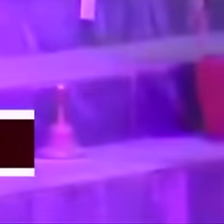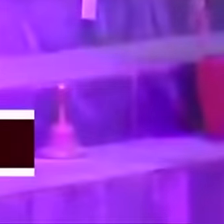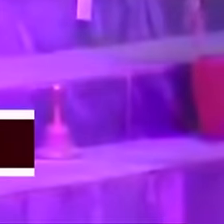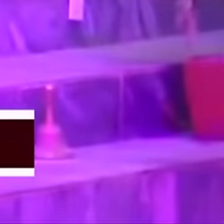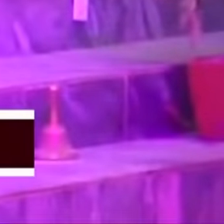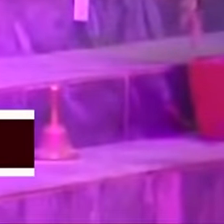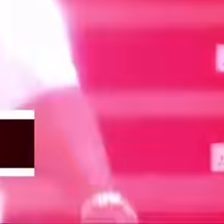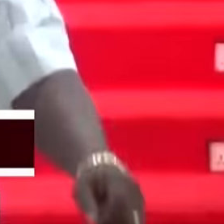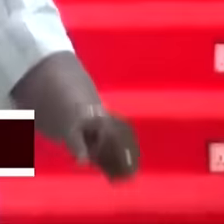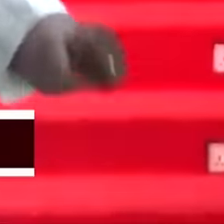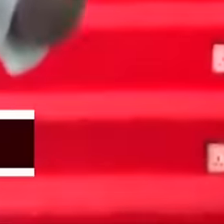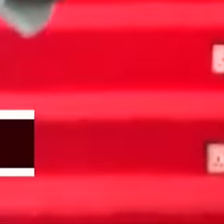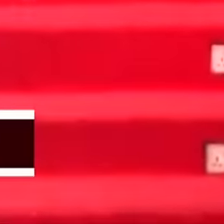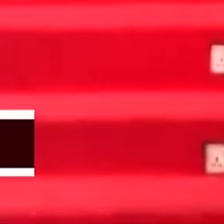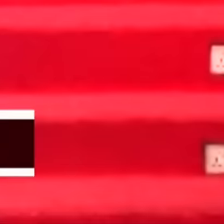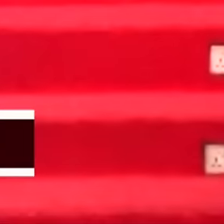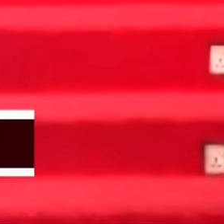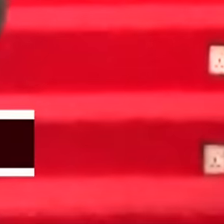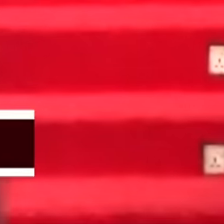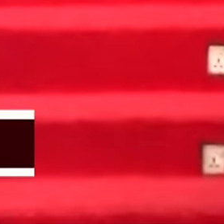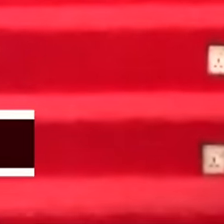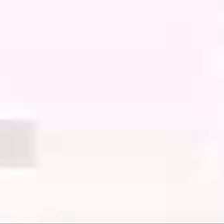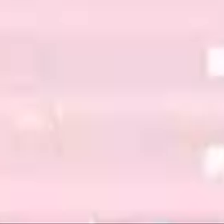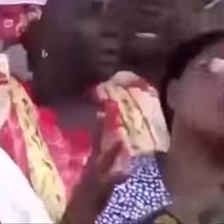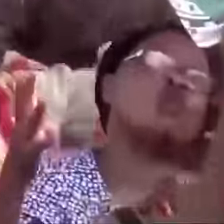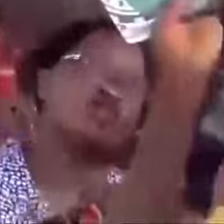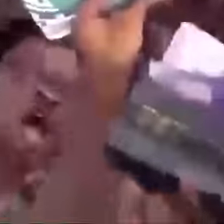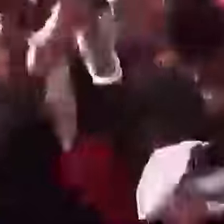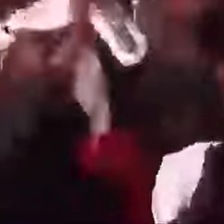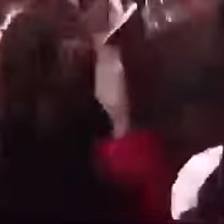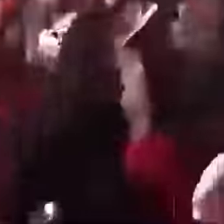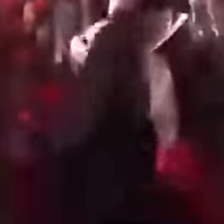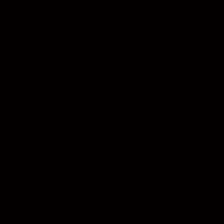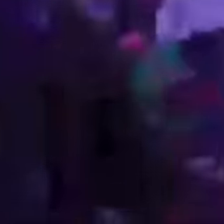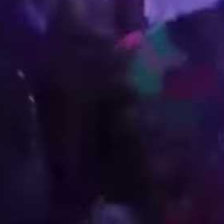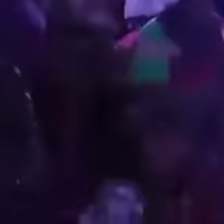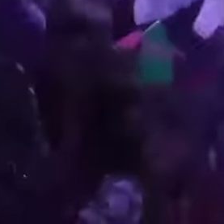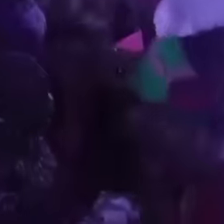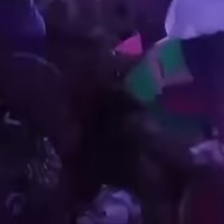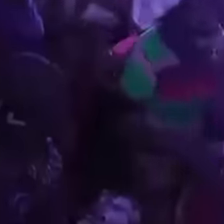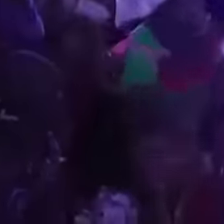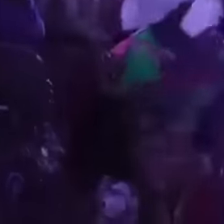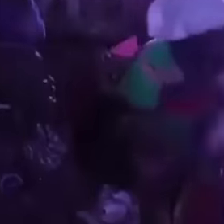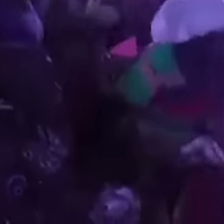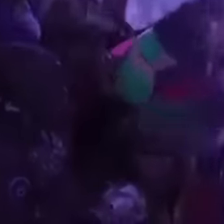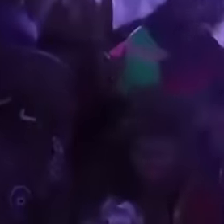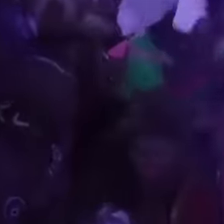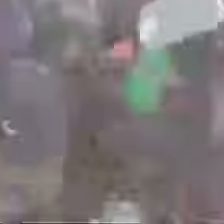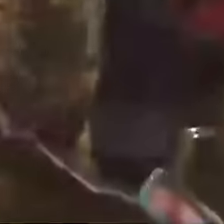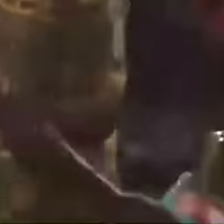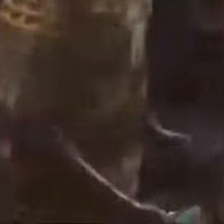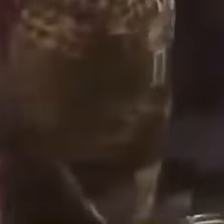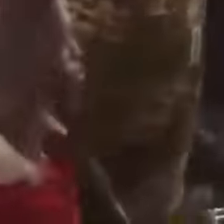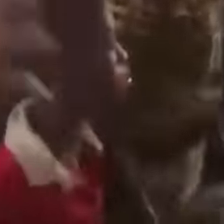Apostle Doctor Sebo Mustafa JP. Baba shebi ame, ato kona kolo le mi loma wambe. Ago meji owura do mbere lojo